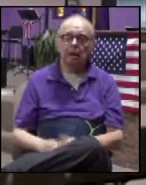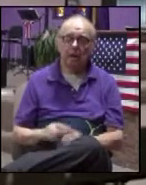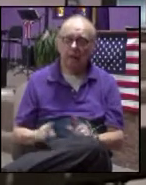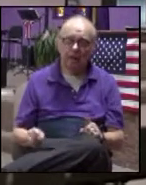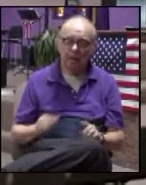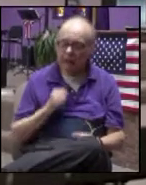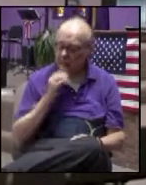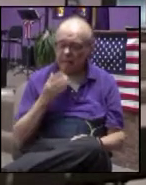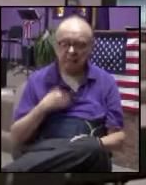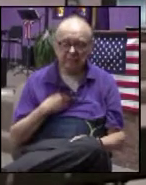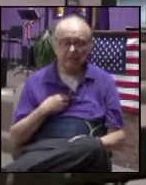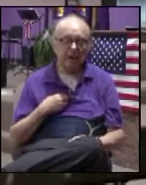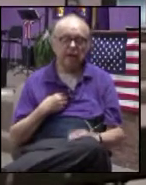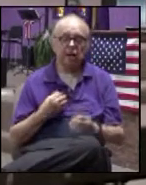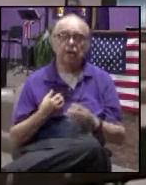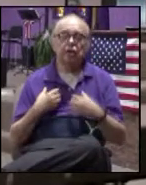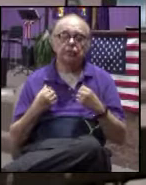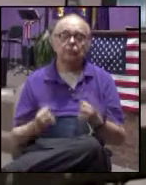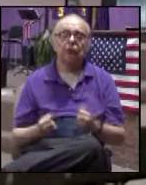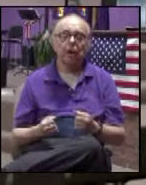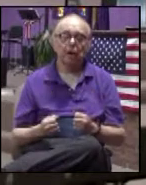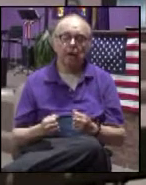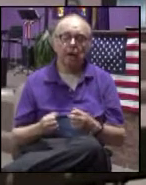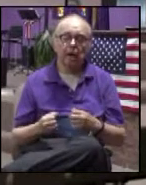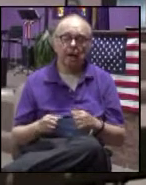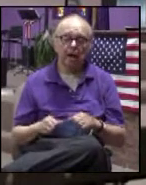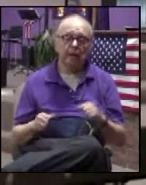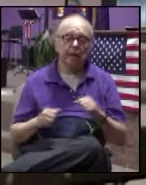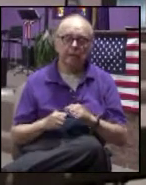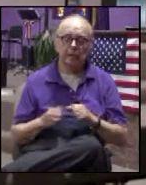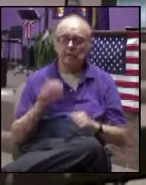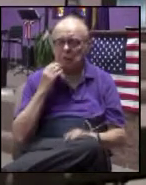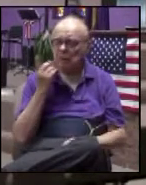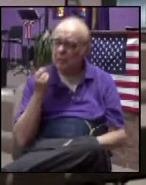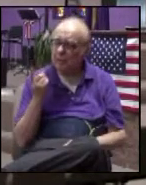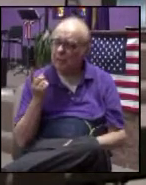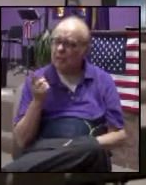not my forte. You know, I'll